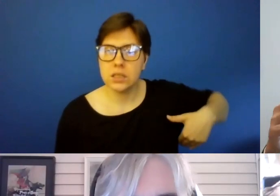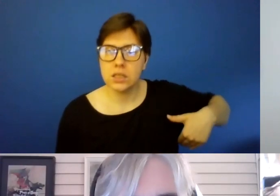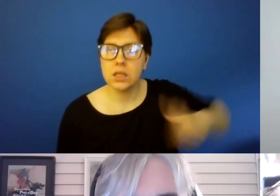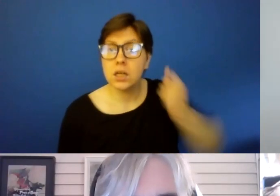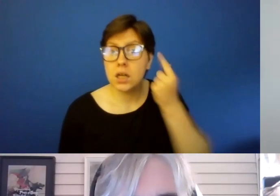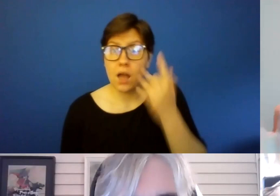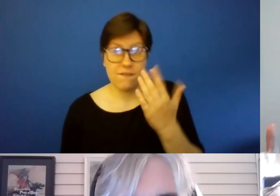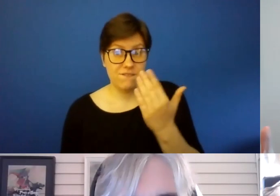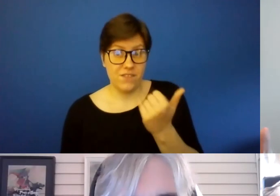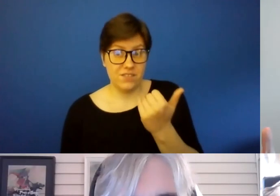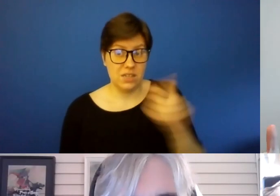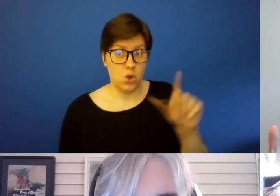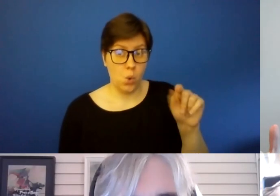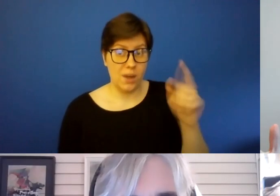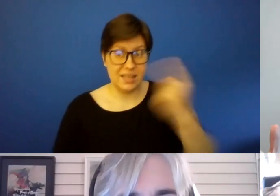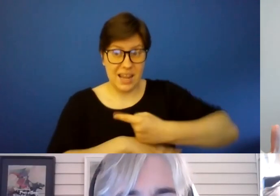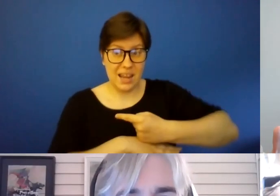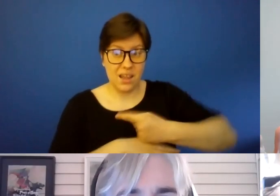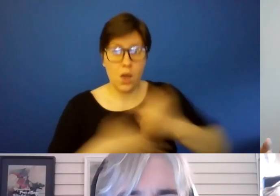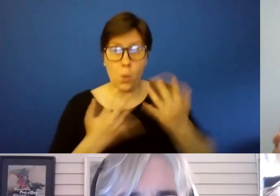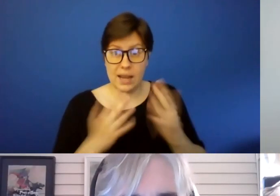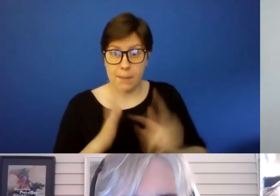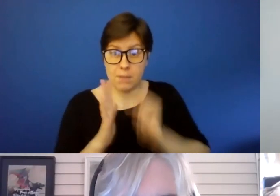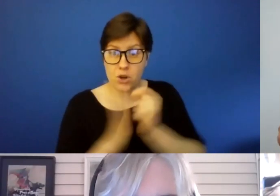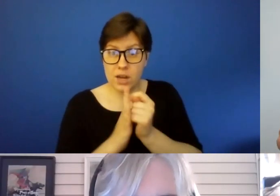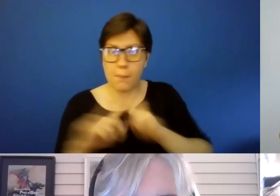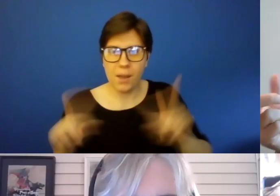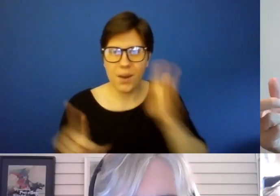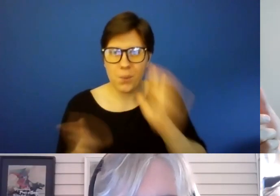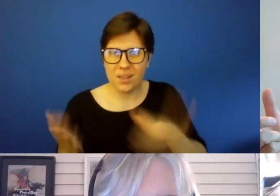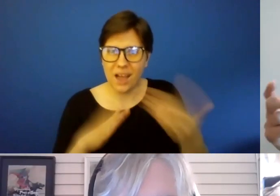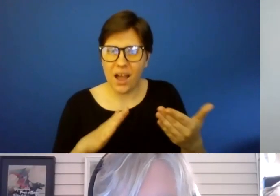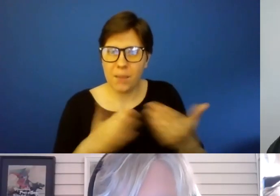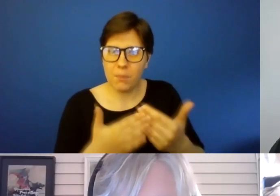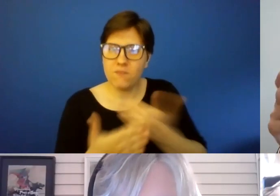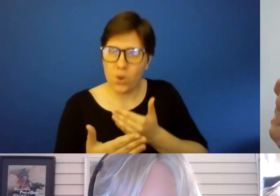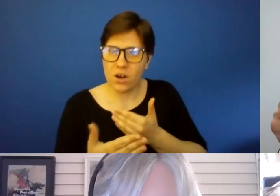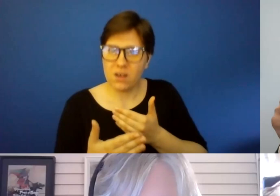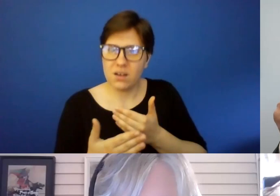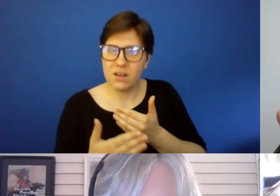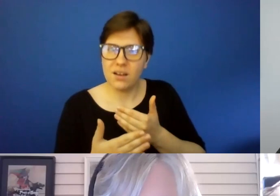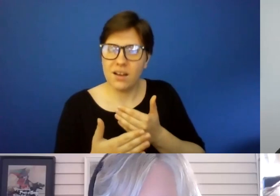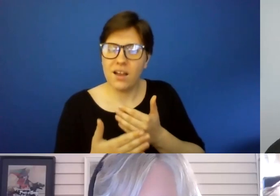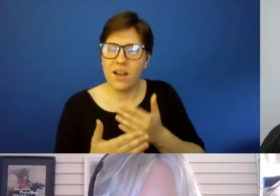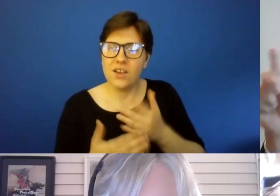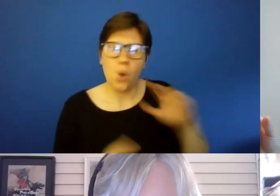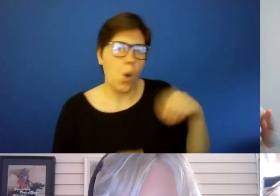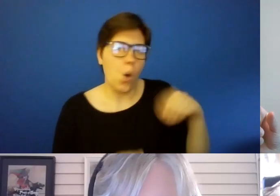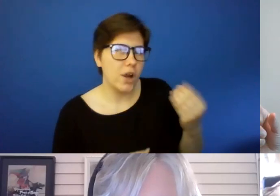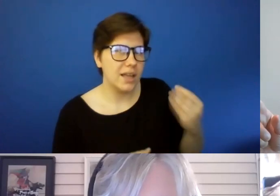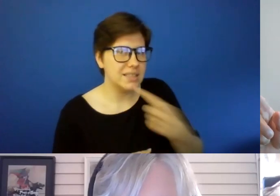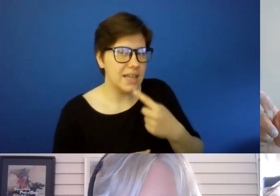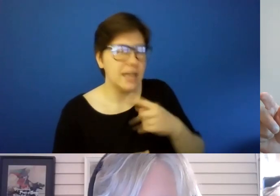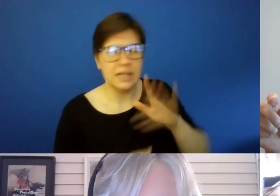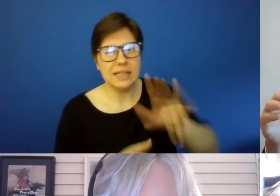day waiting period. They're not gonna last 15 or 20 days. And so that's what your reference was. That's what Oregon did, is it said you can waive